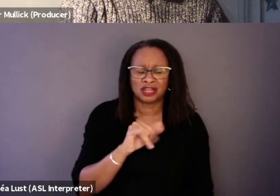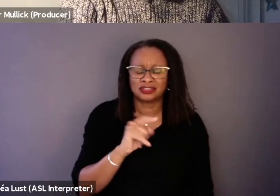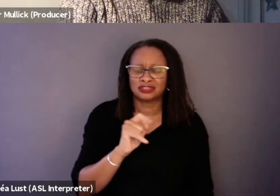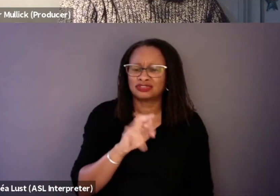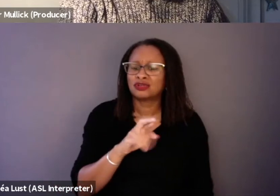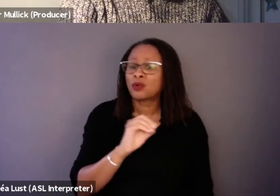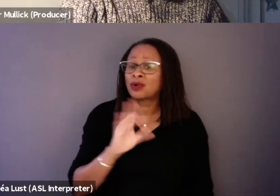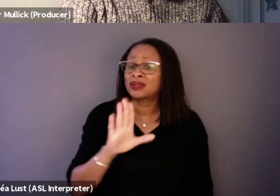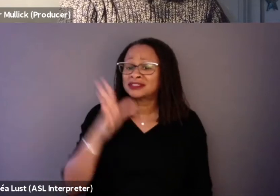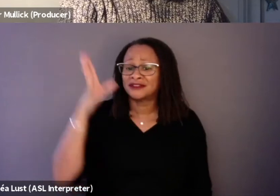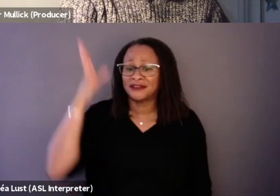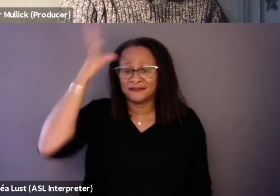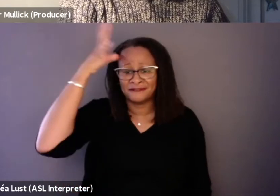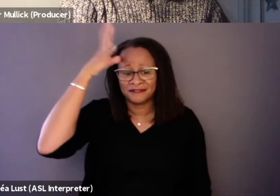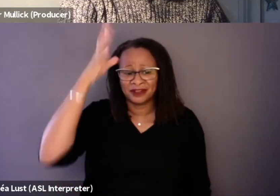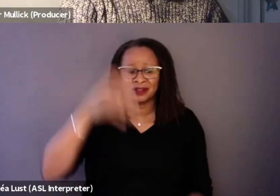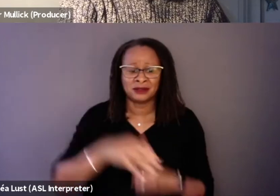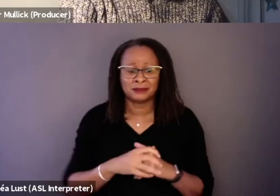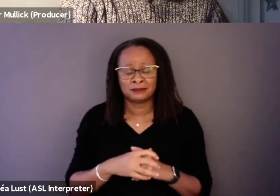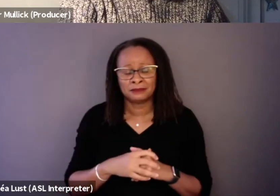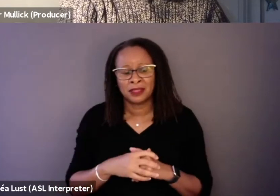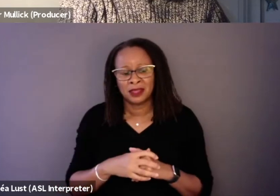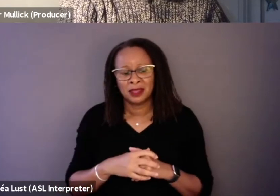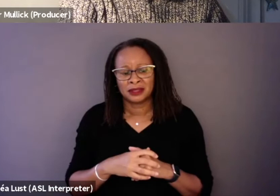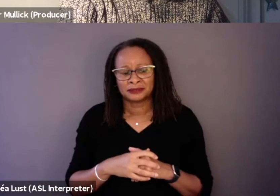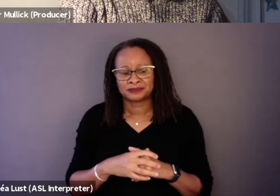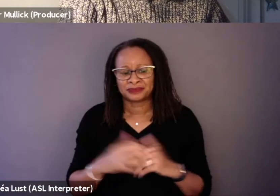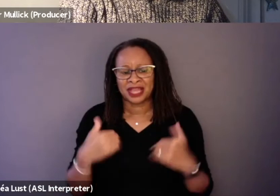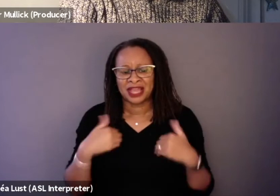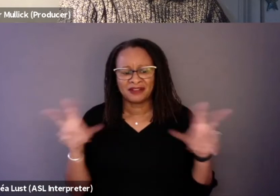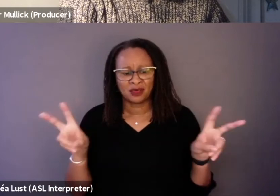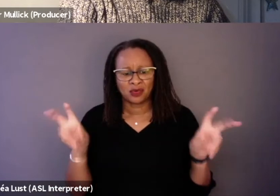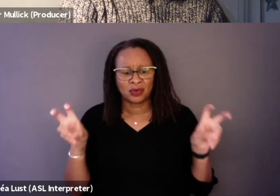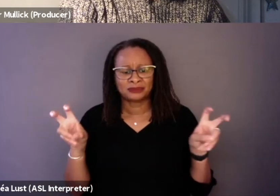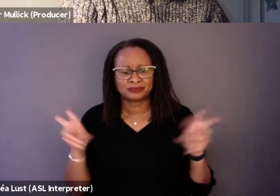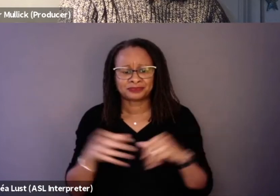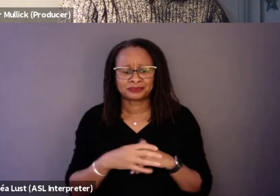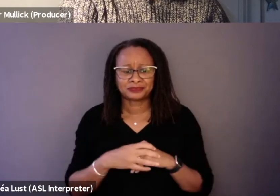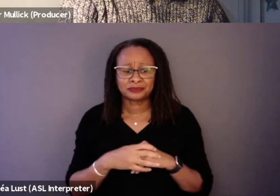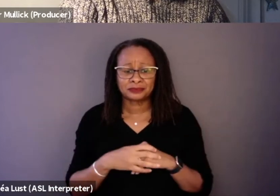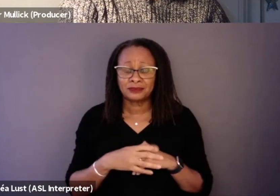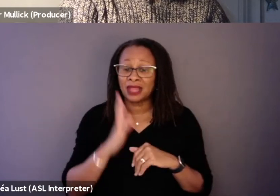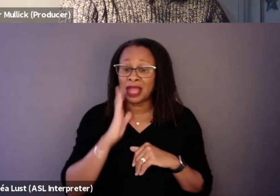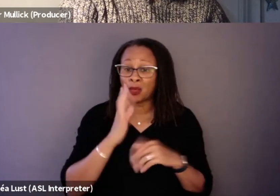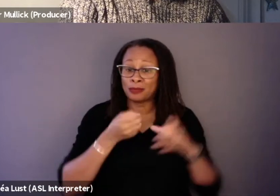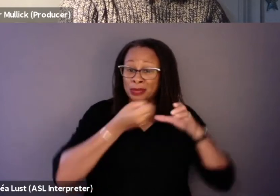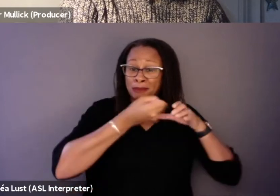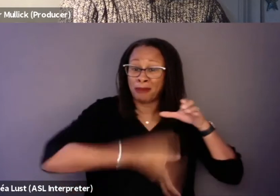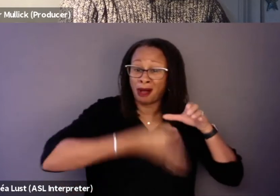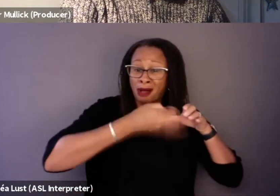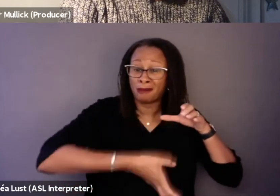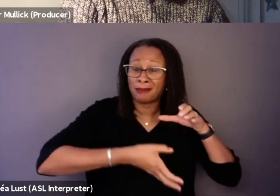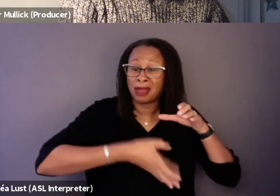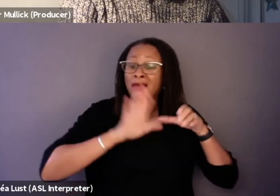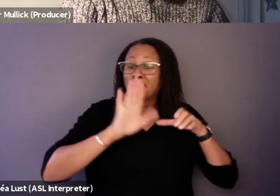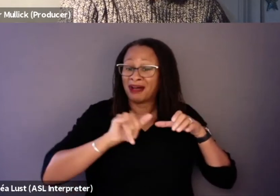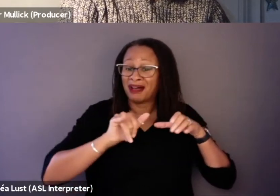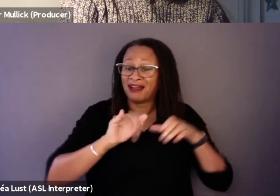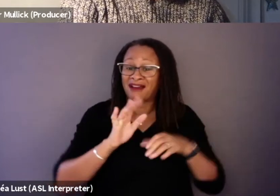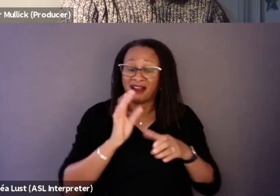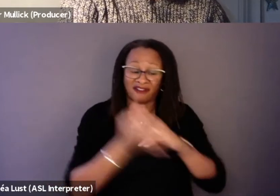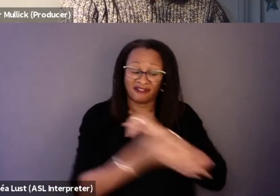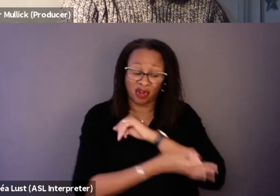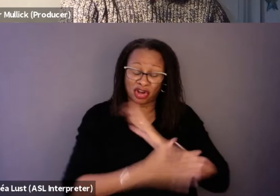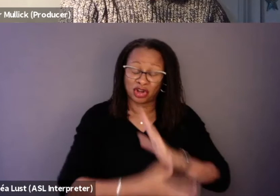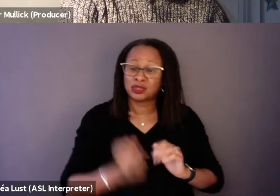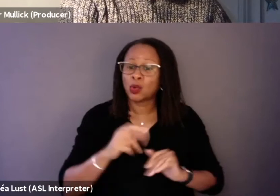who has this kind of big poignant quote: "We will either be bombed by foreigners or killed by the Taliban." And